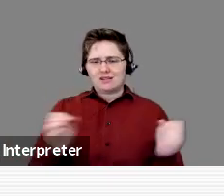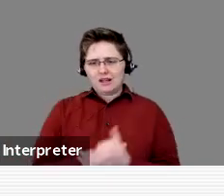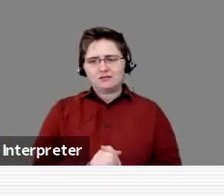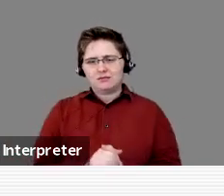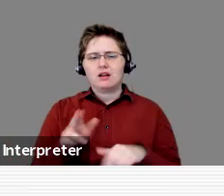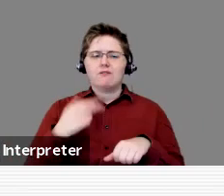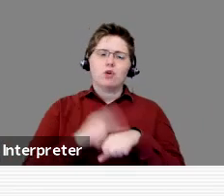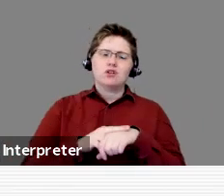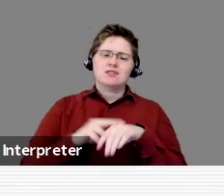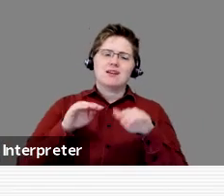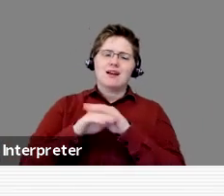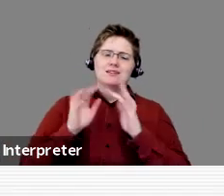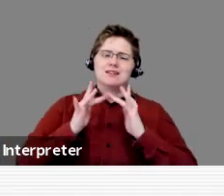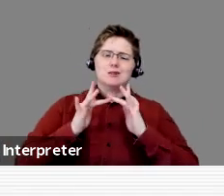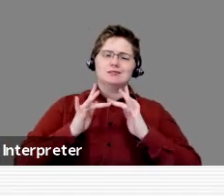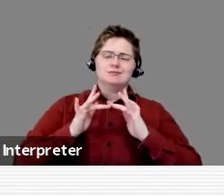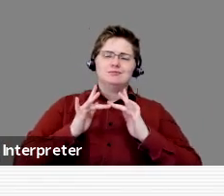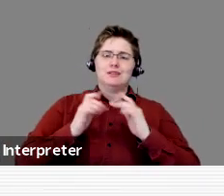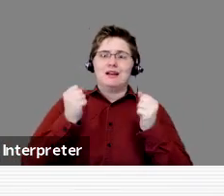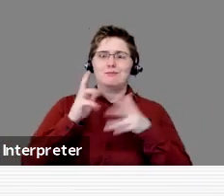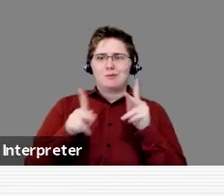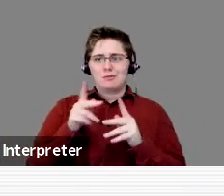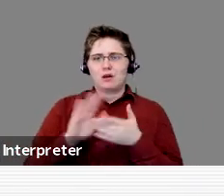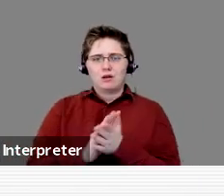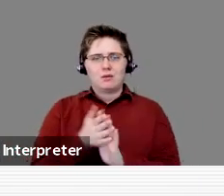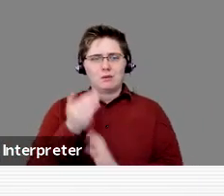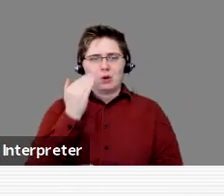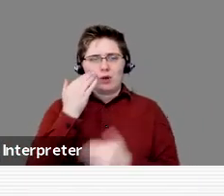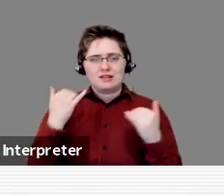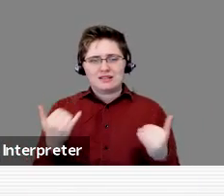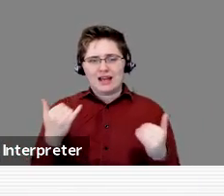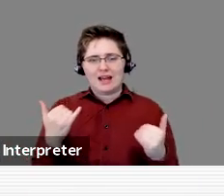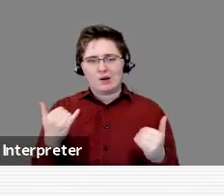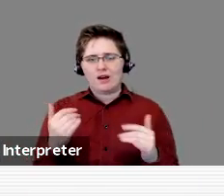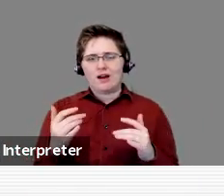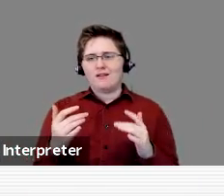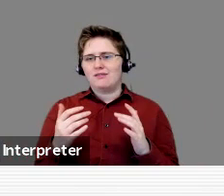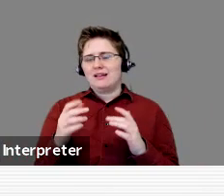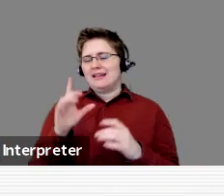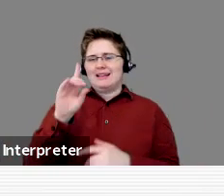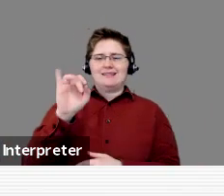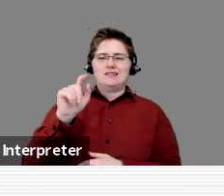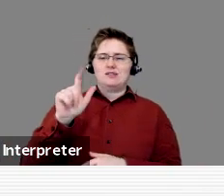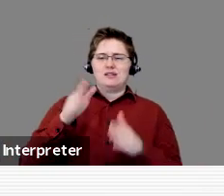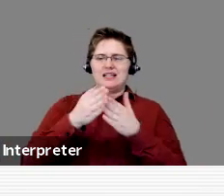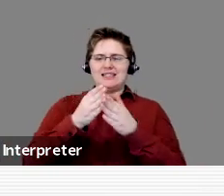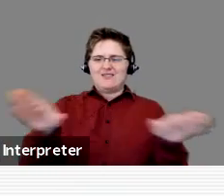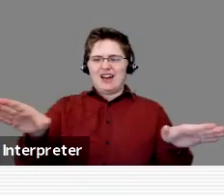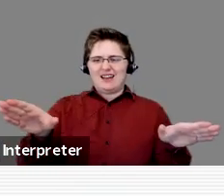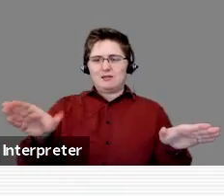then of course, access to the internet. A lot of people are becoming aware of the digital divide in a way that they weren't before.